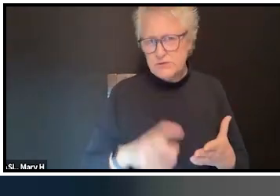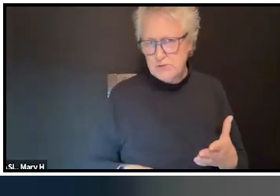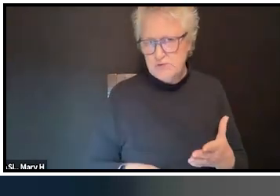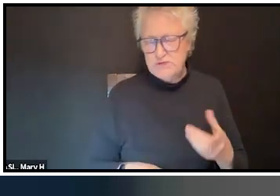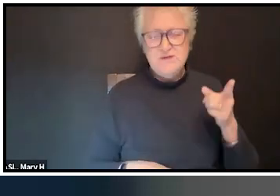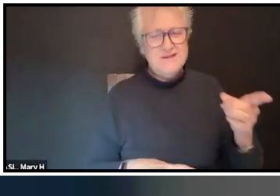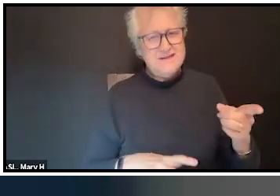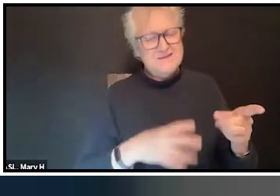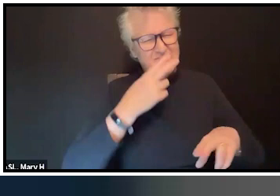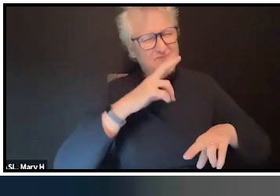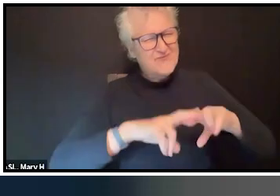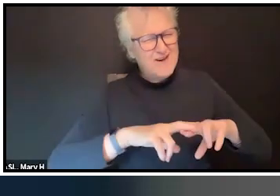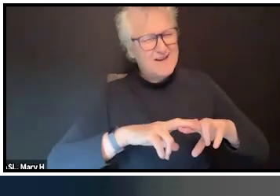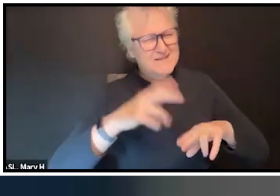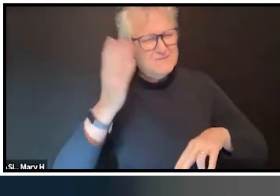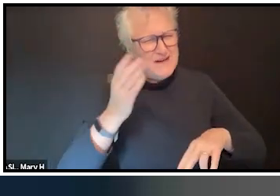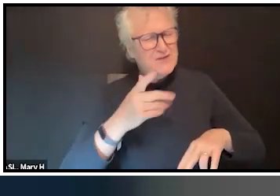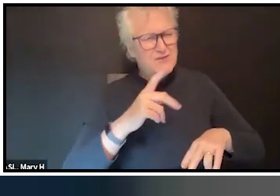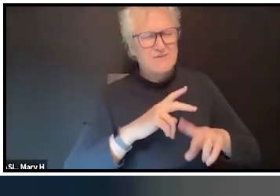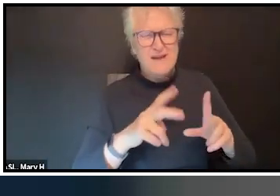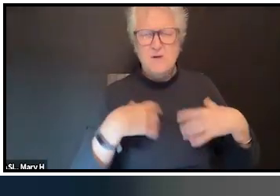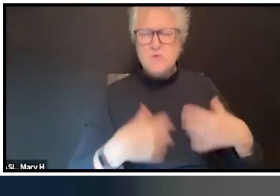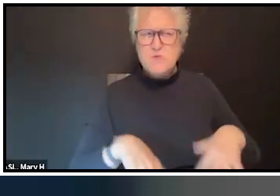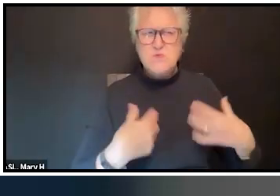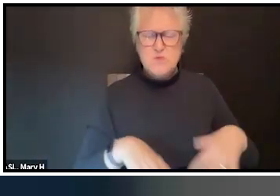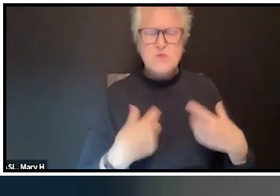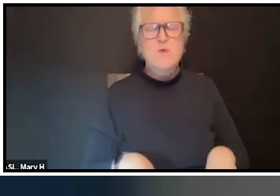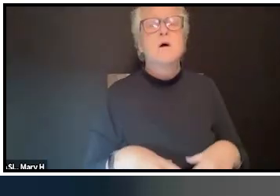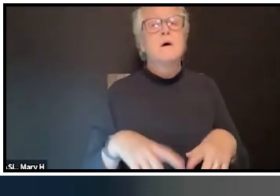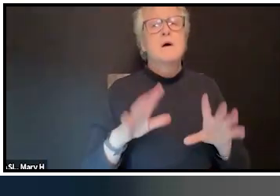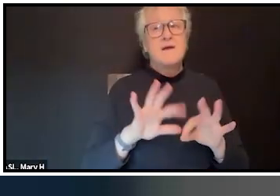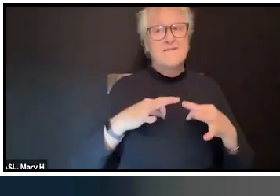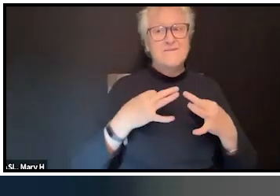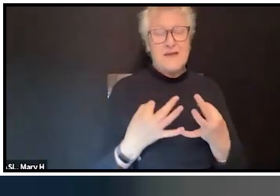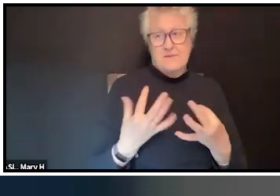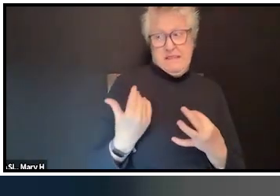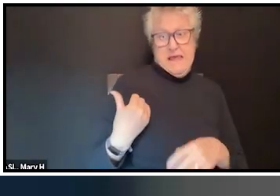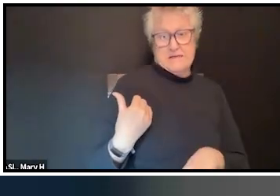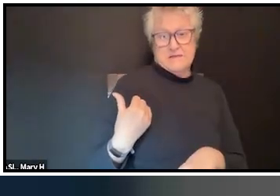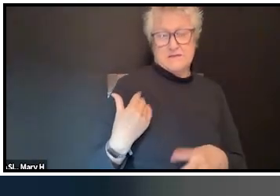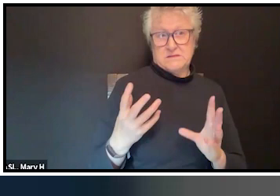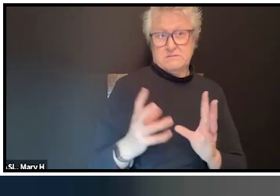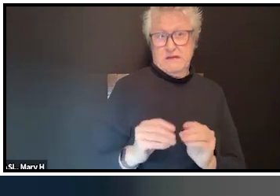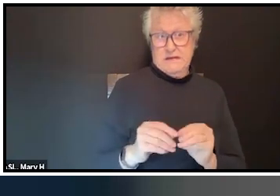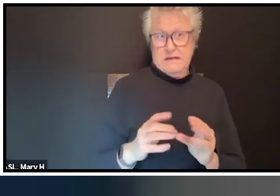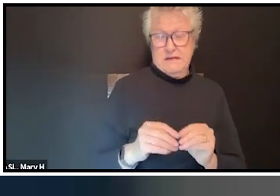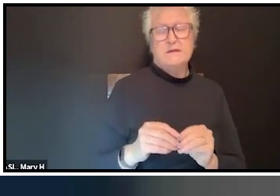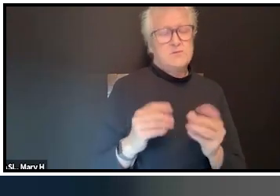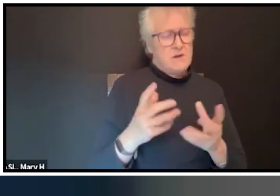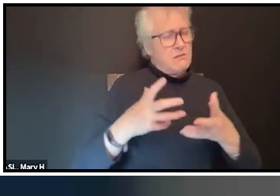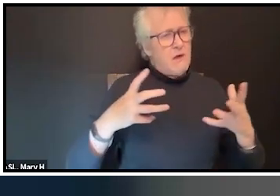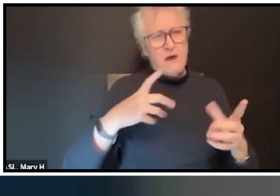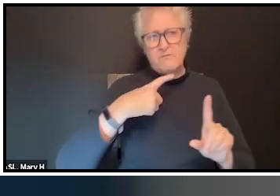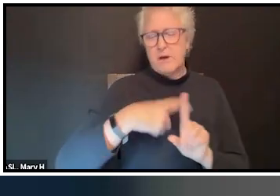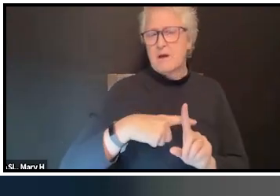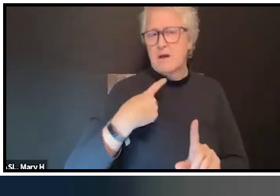Island and had this workshop, there was a lot of very positive feedback from families and students on how helpful and interesting it was.